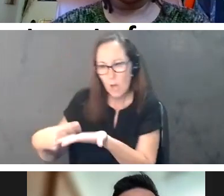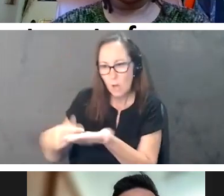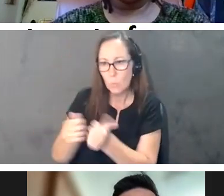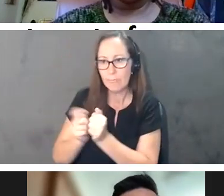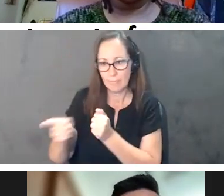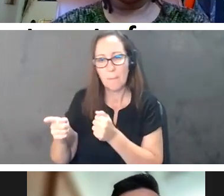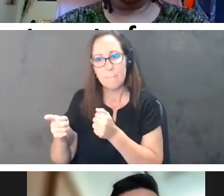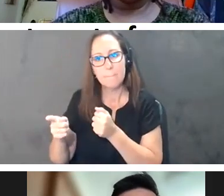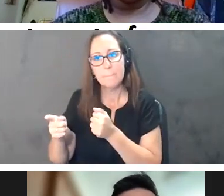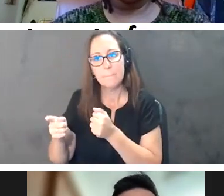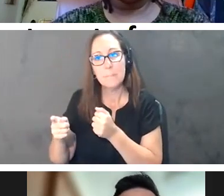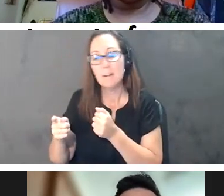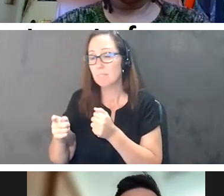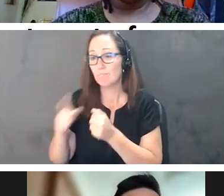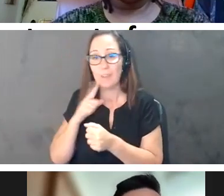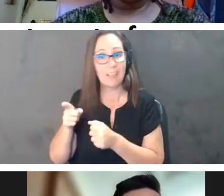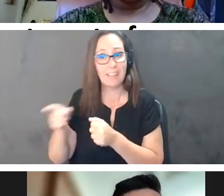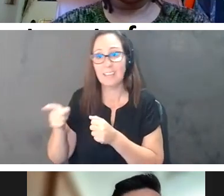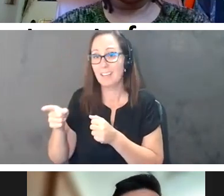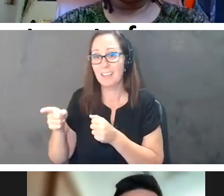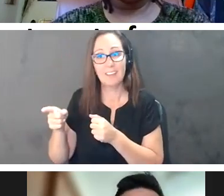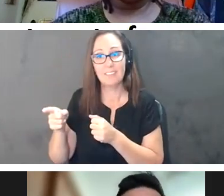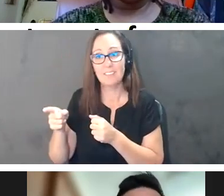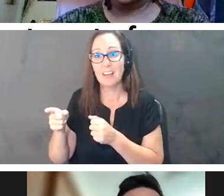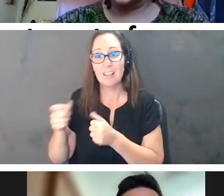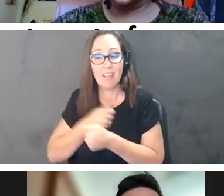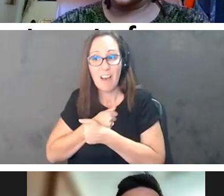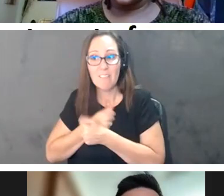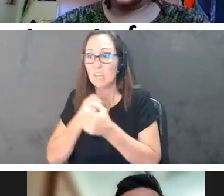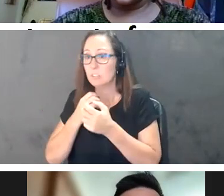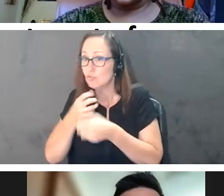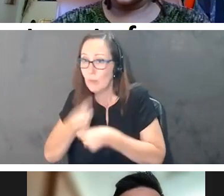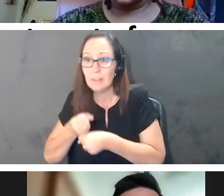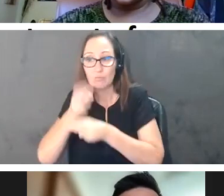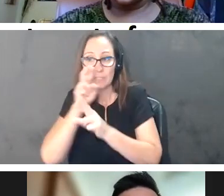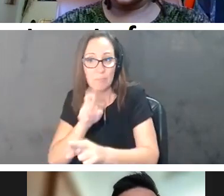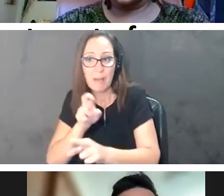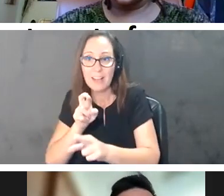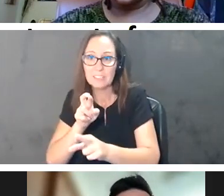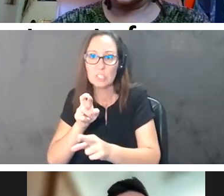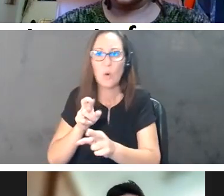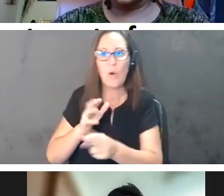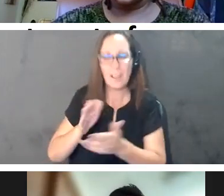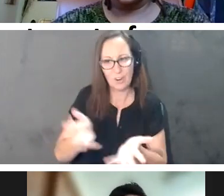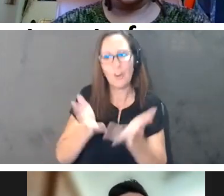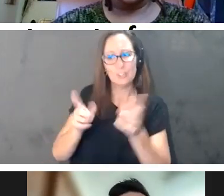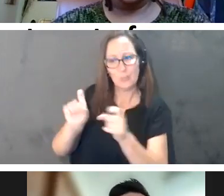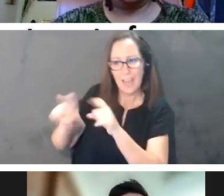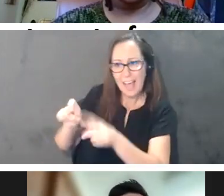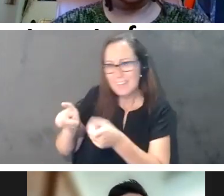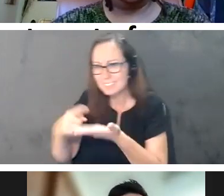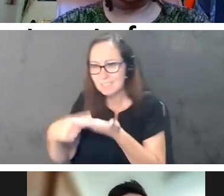And at the end of the day, they love, they trust, they respect you too. So I encourage you to ask them about it too.